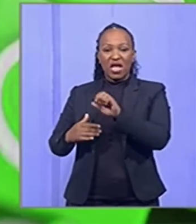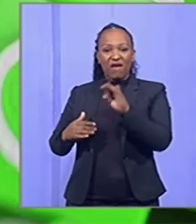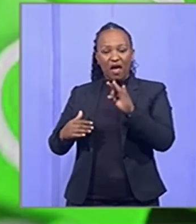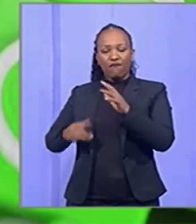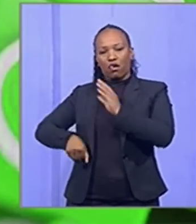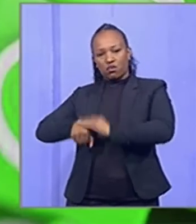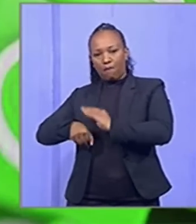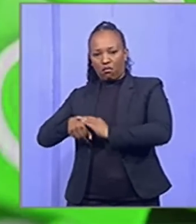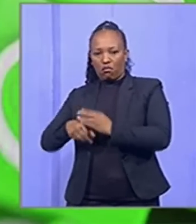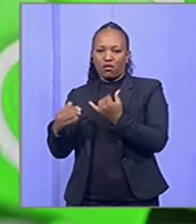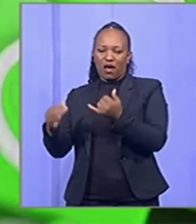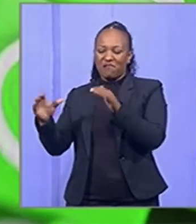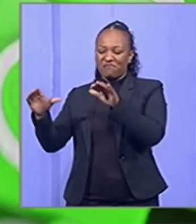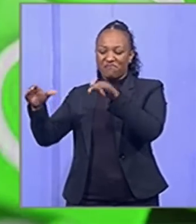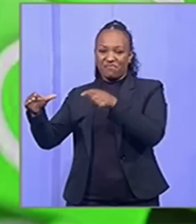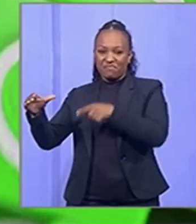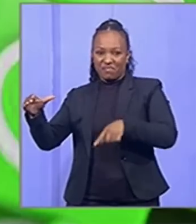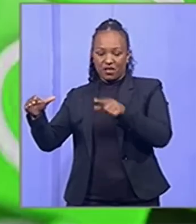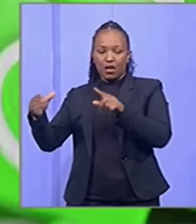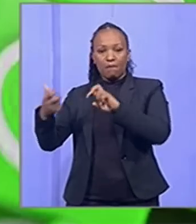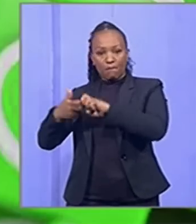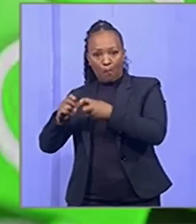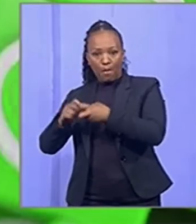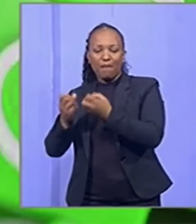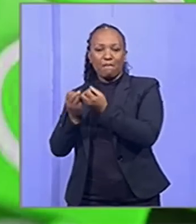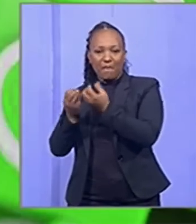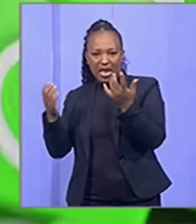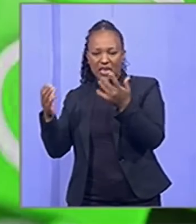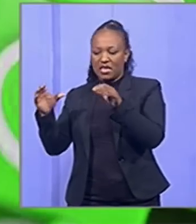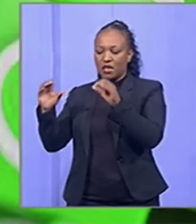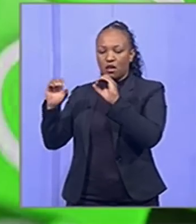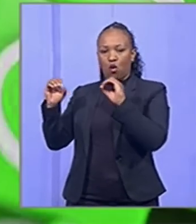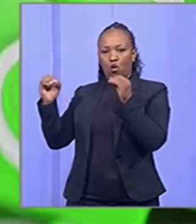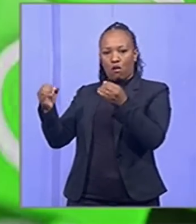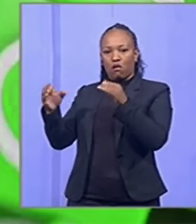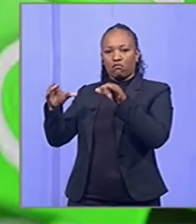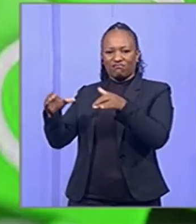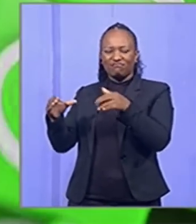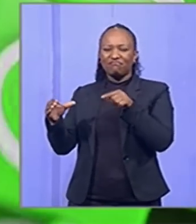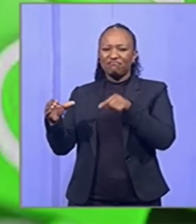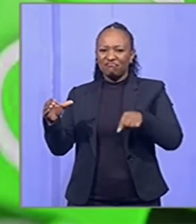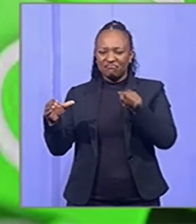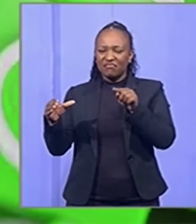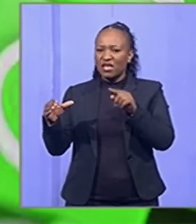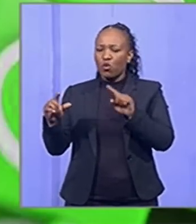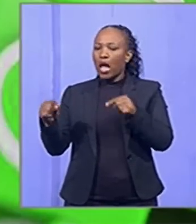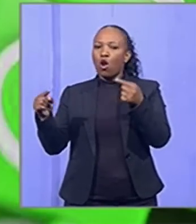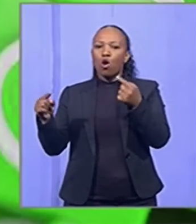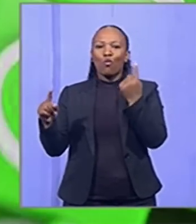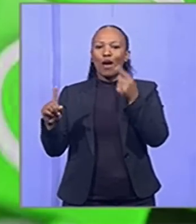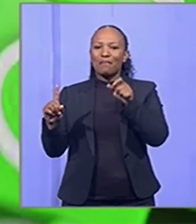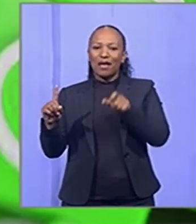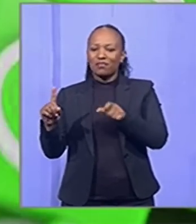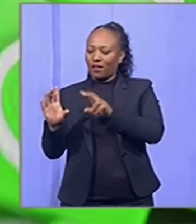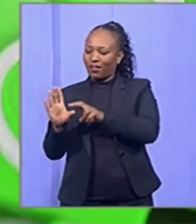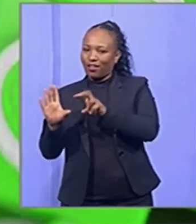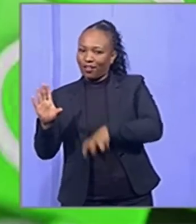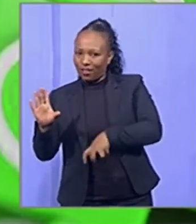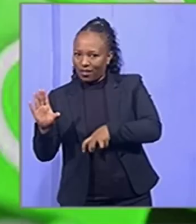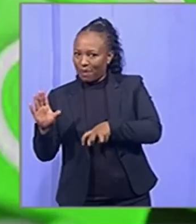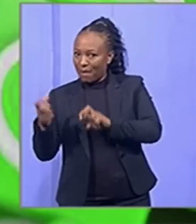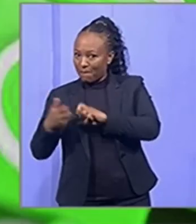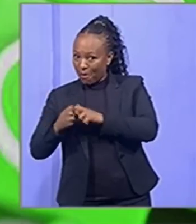EFF go hlakile hore mathata mangata ka hara mokga goba ha ona musi o ka ngwakubella ho sena